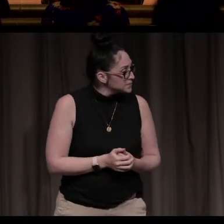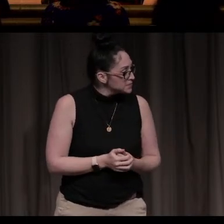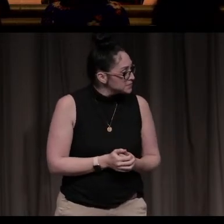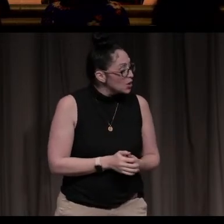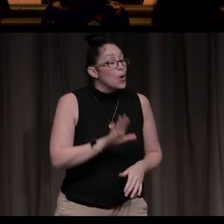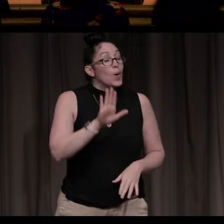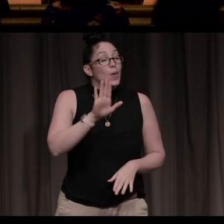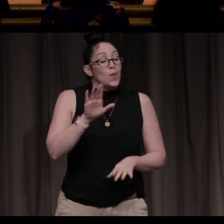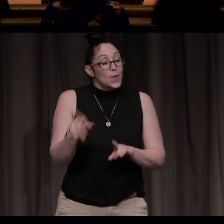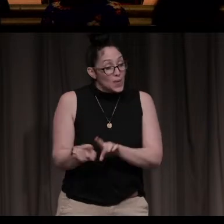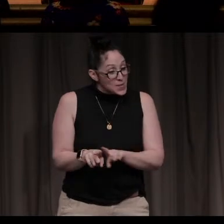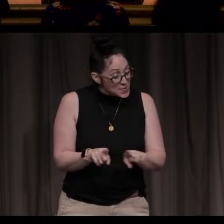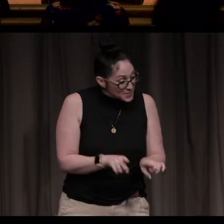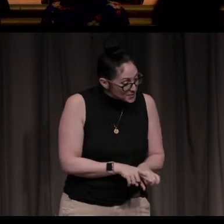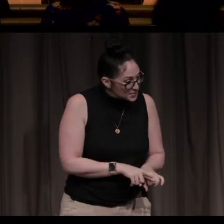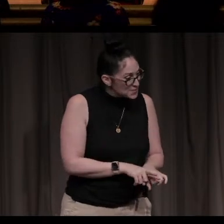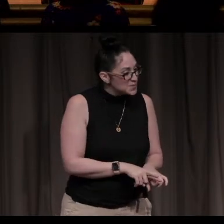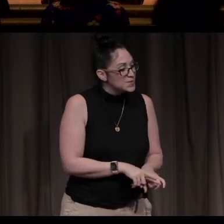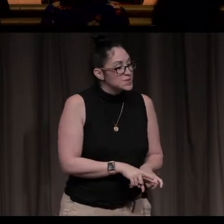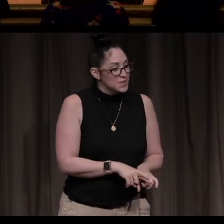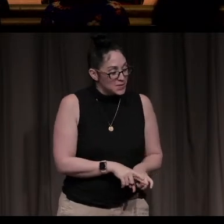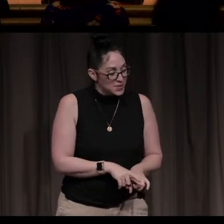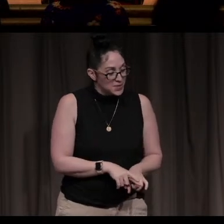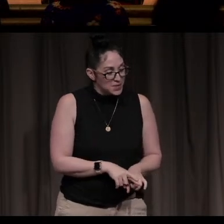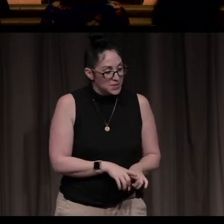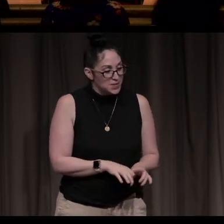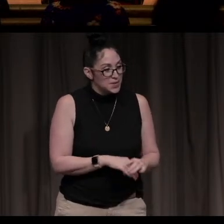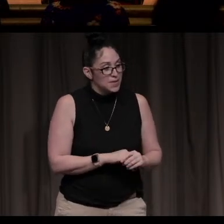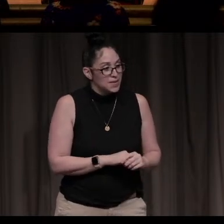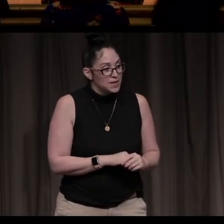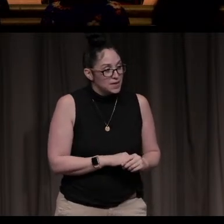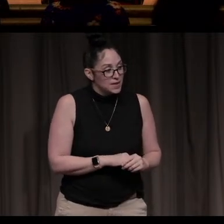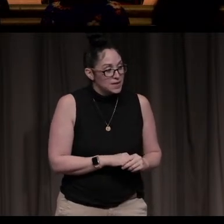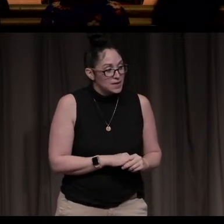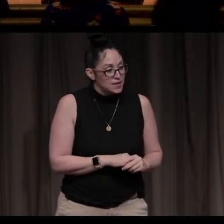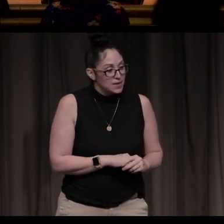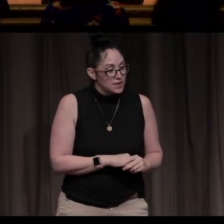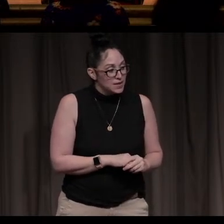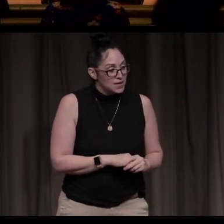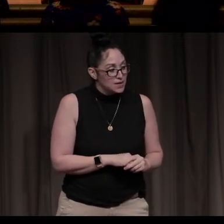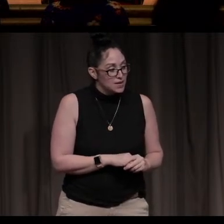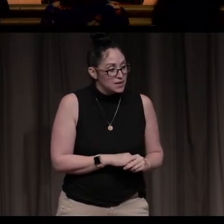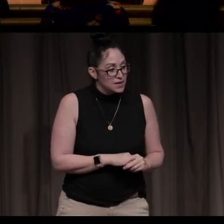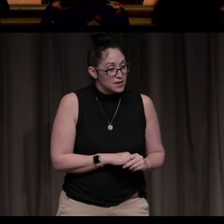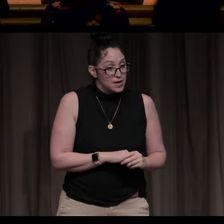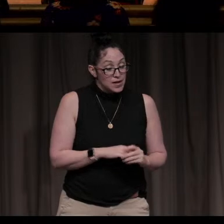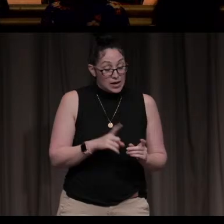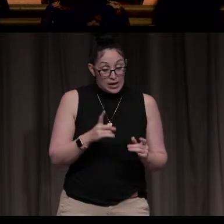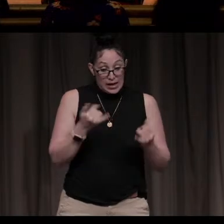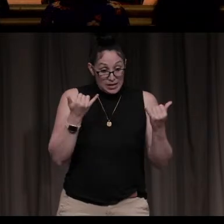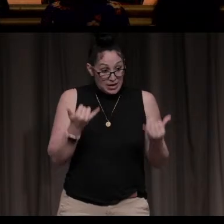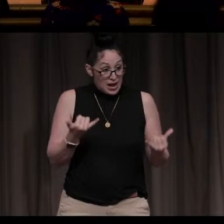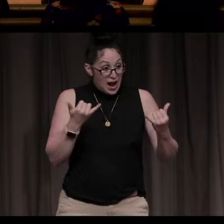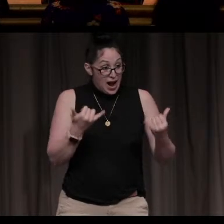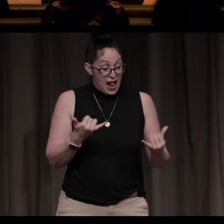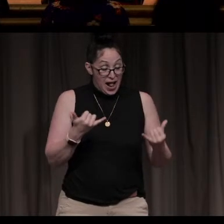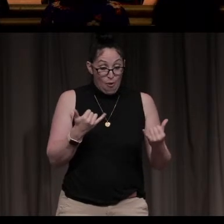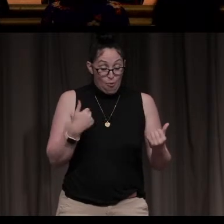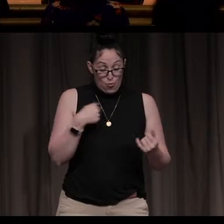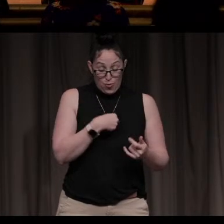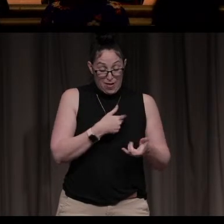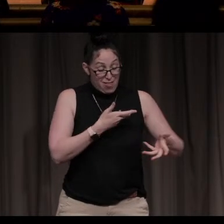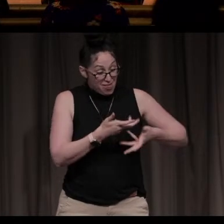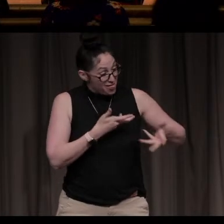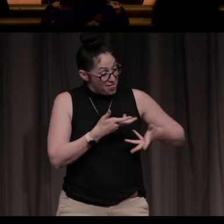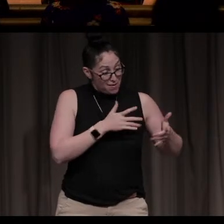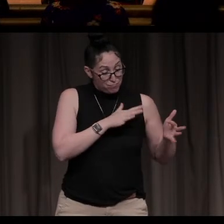And also, like, what do you feel, like the end result of this project, right? Because it was, I think, something